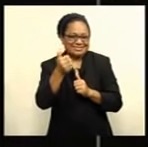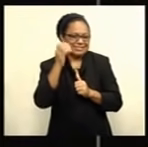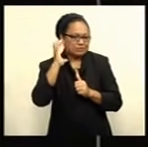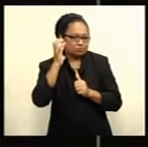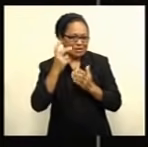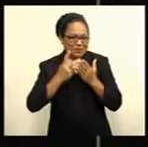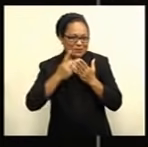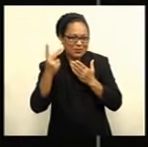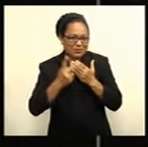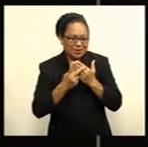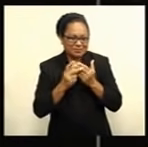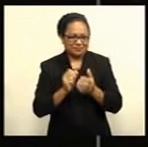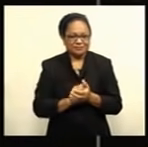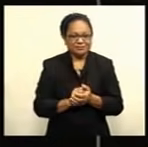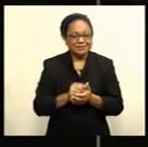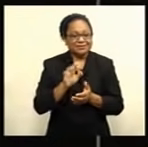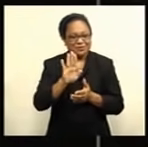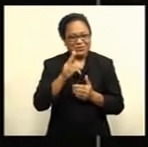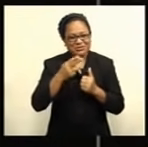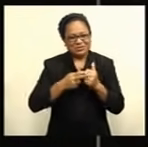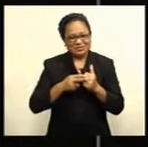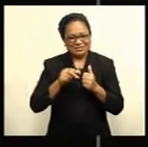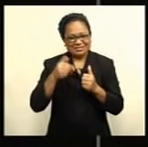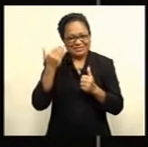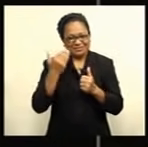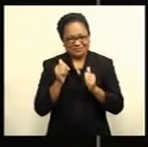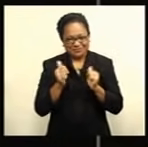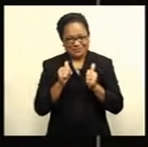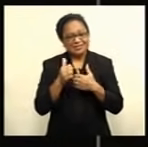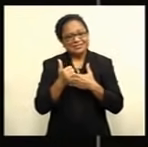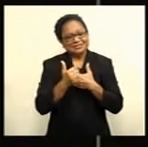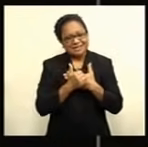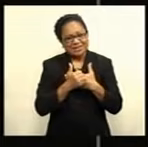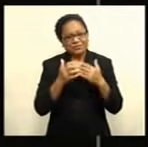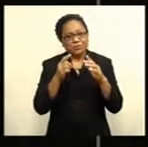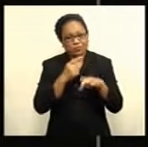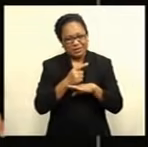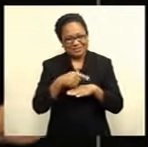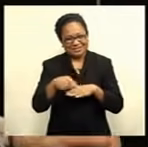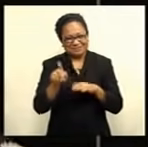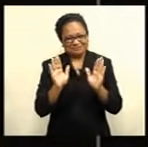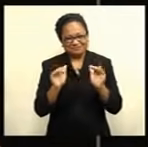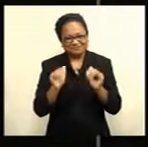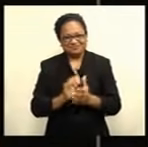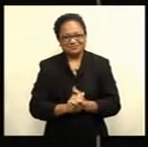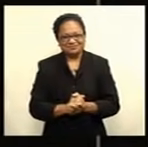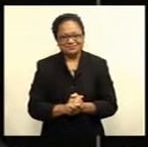stations live. That's your news for tonight. You have a safe week ahead. Wadamanda.